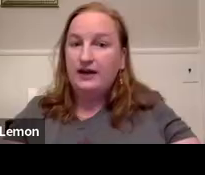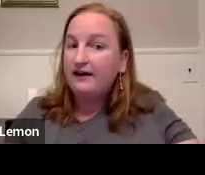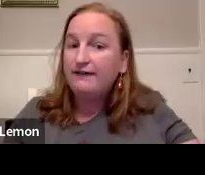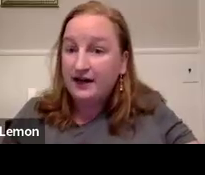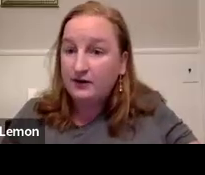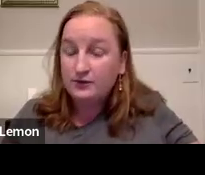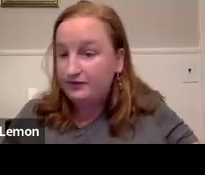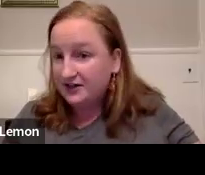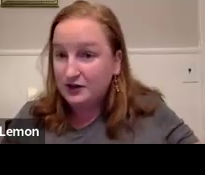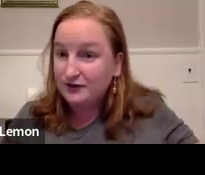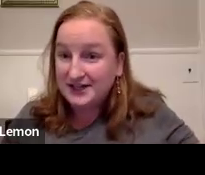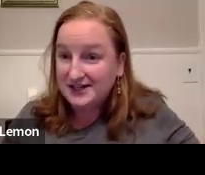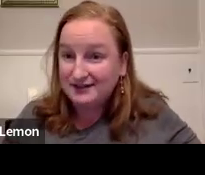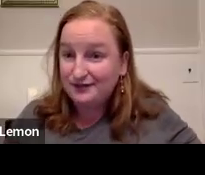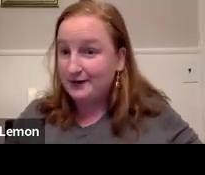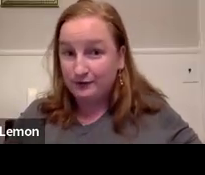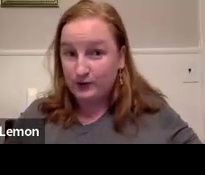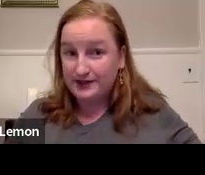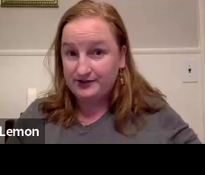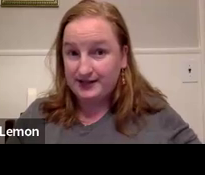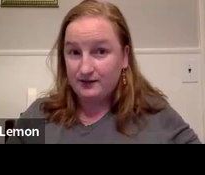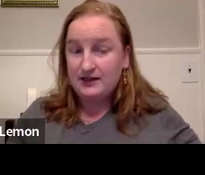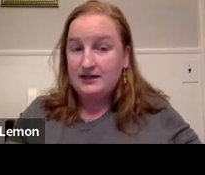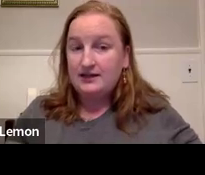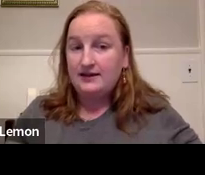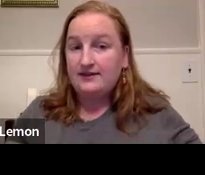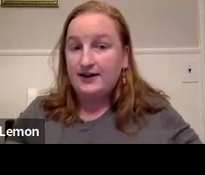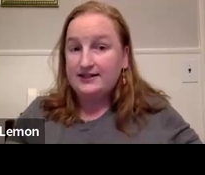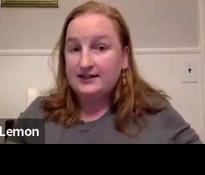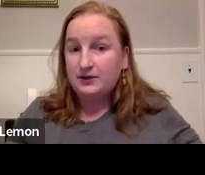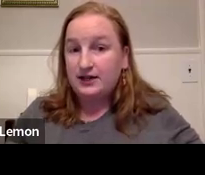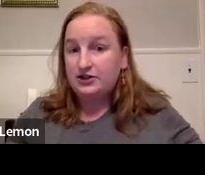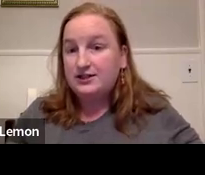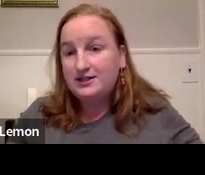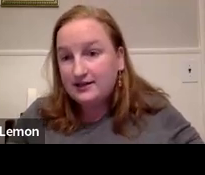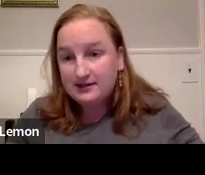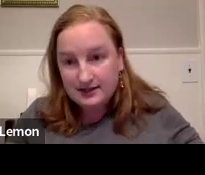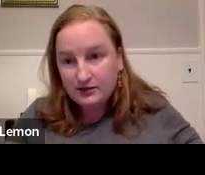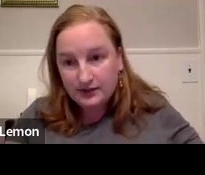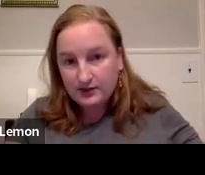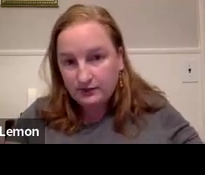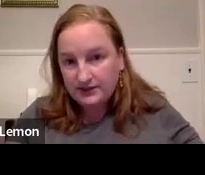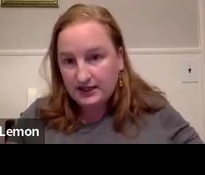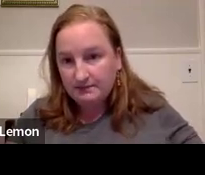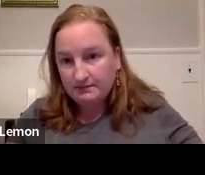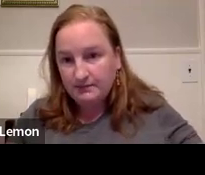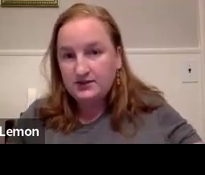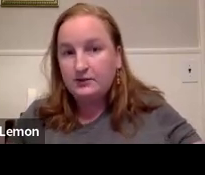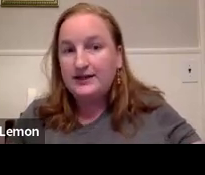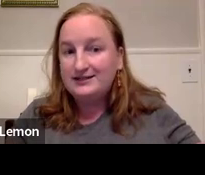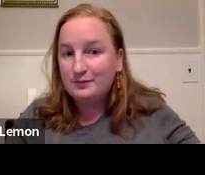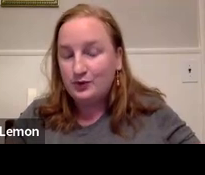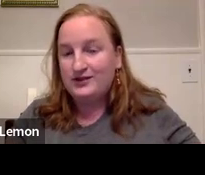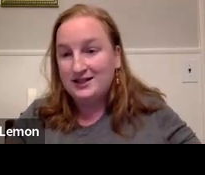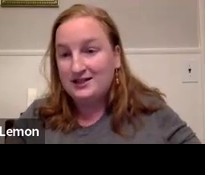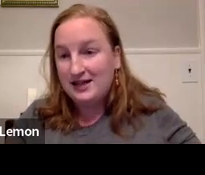And we have found, we've had COVID-19 for about 4 years now, that the vaccine protection does decrease over the time.